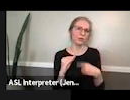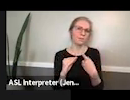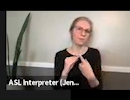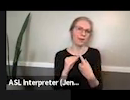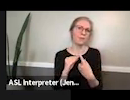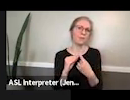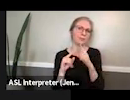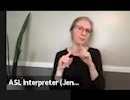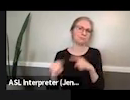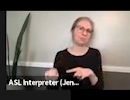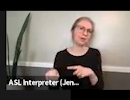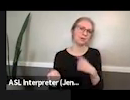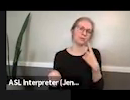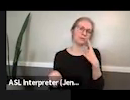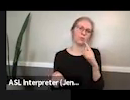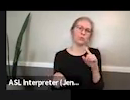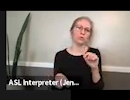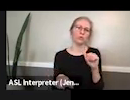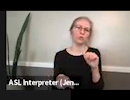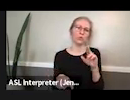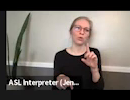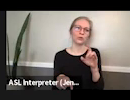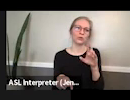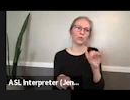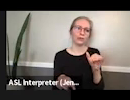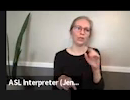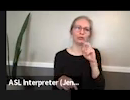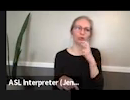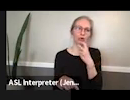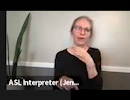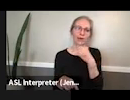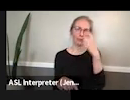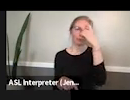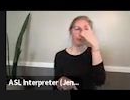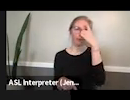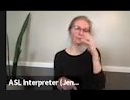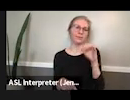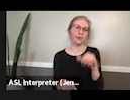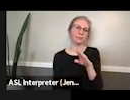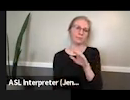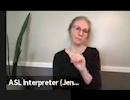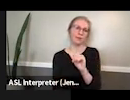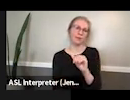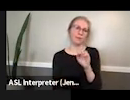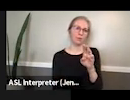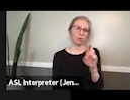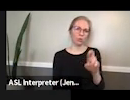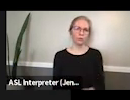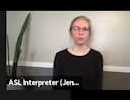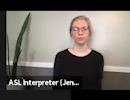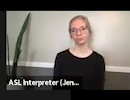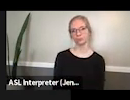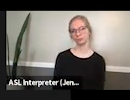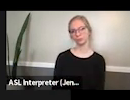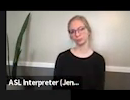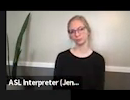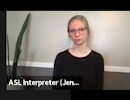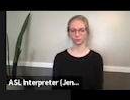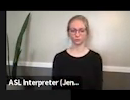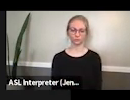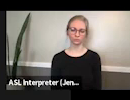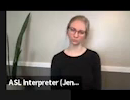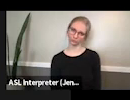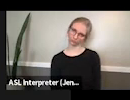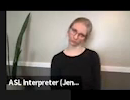the auditory nerve and the brain. Okay, that's the AABR. So a description